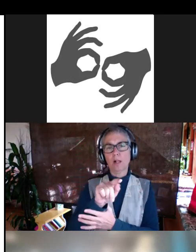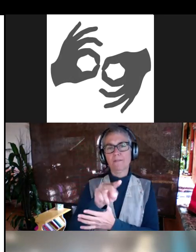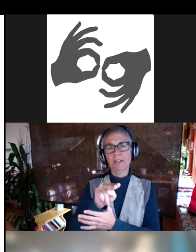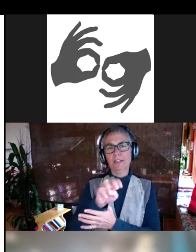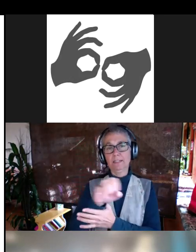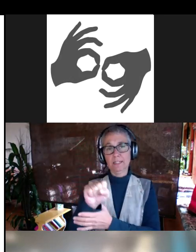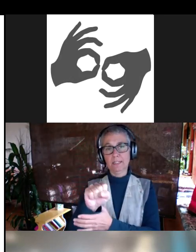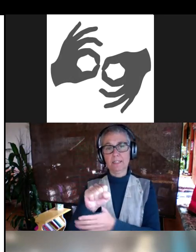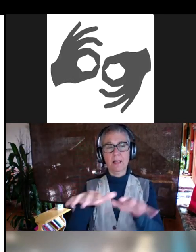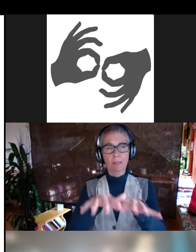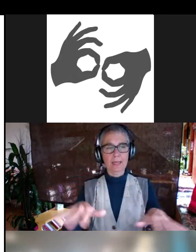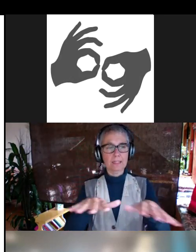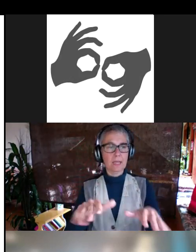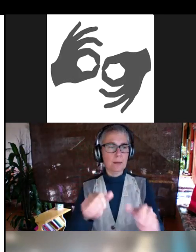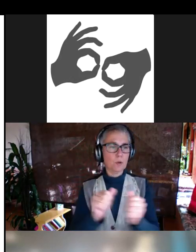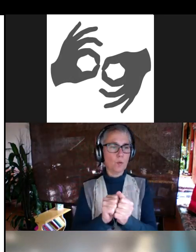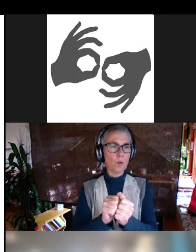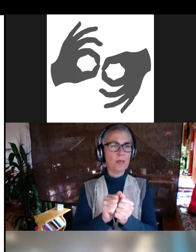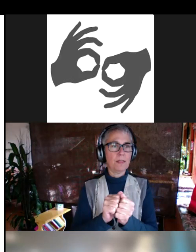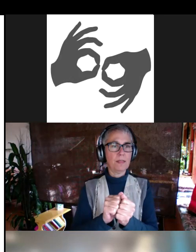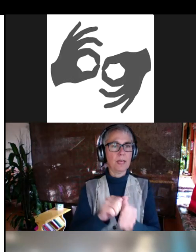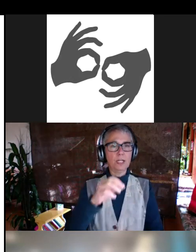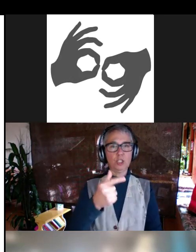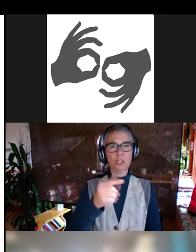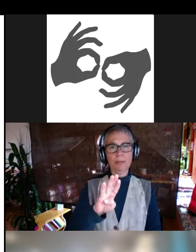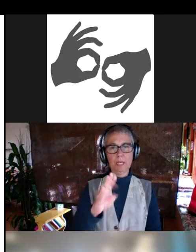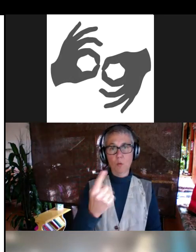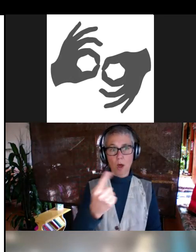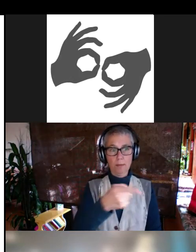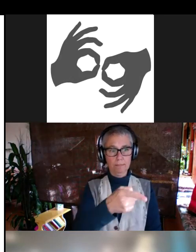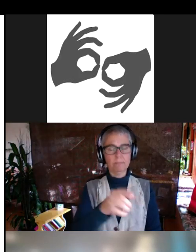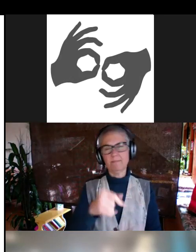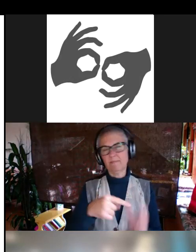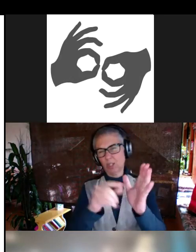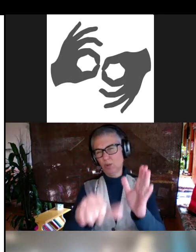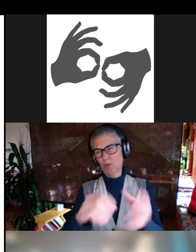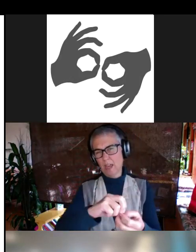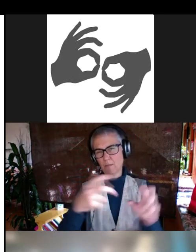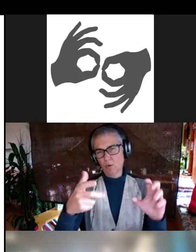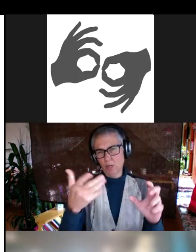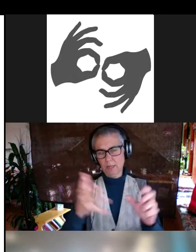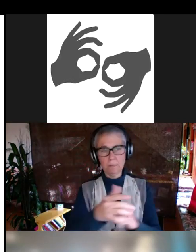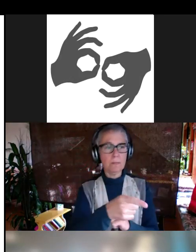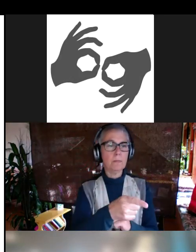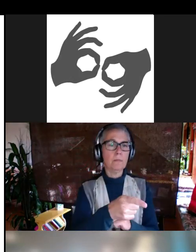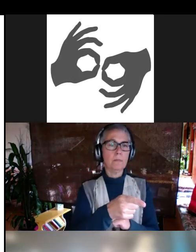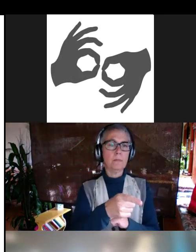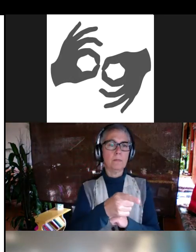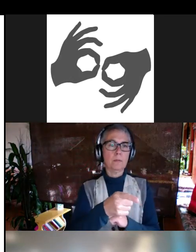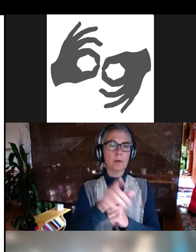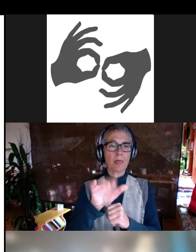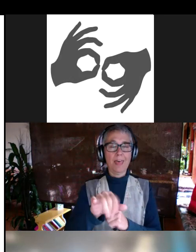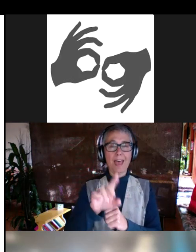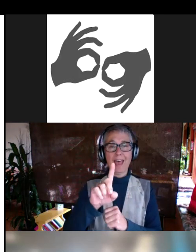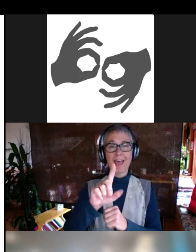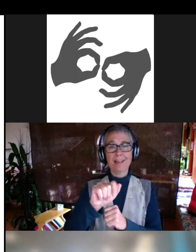with GB1. So GB1 is this protein. It's that same toy protein that I showed earlier. And there is a data set out